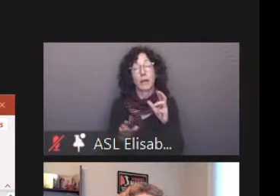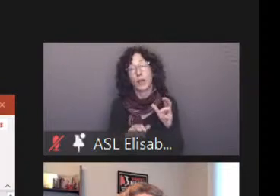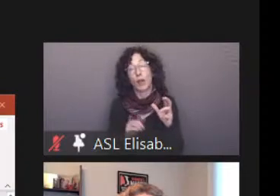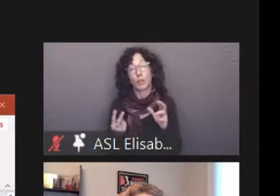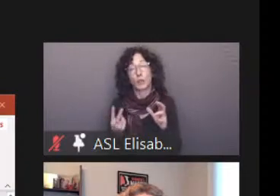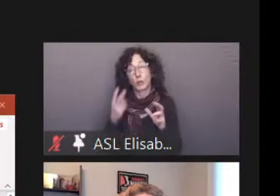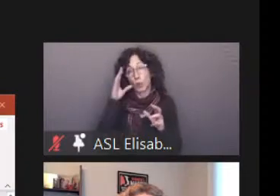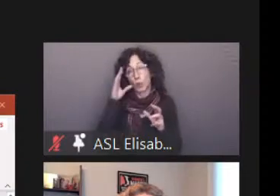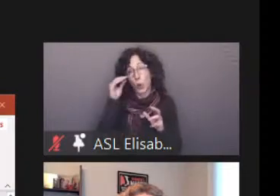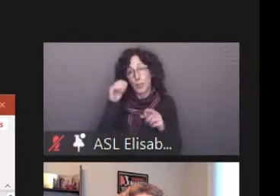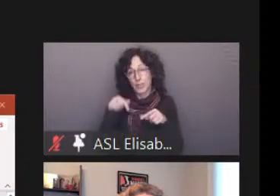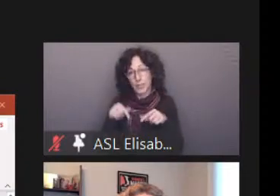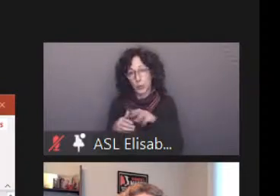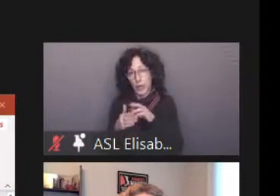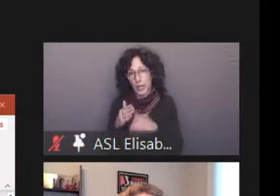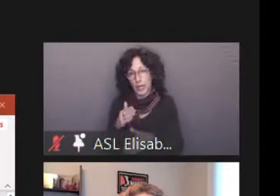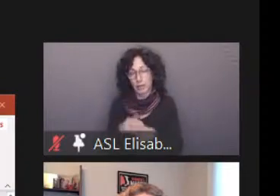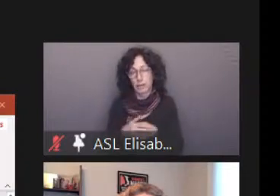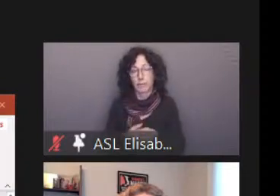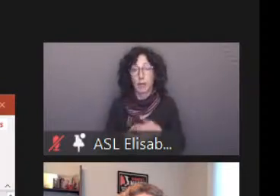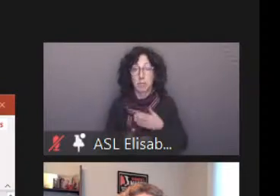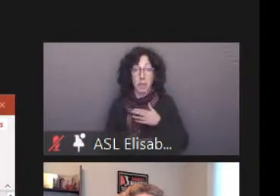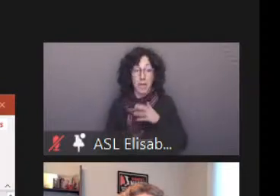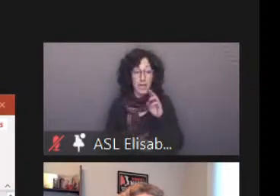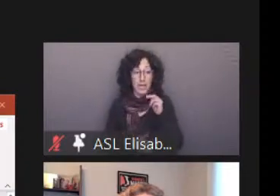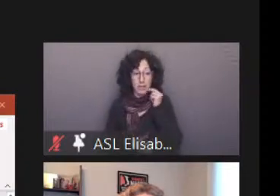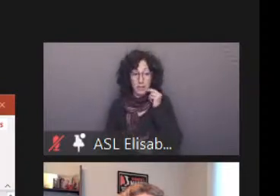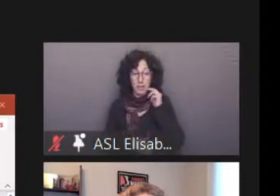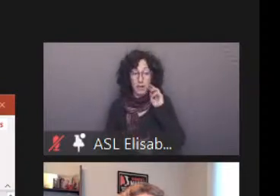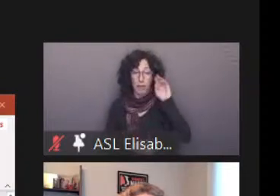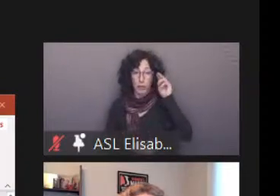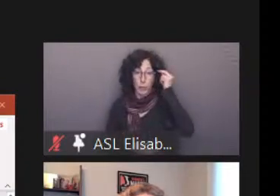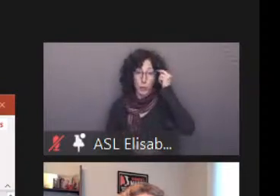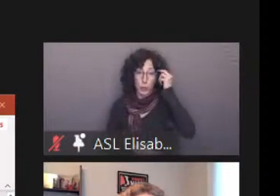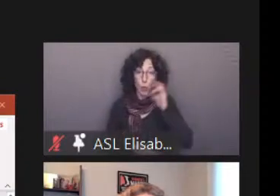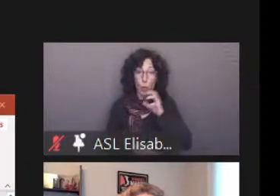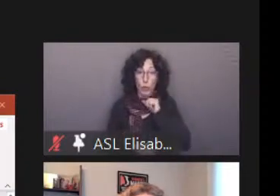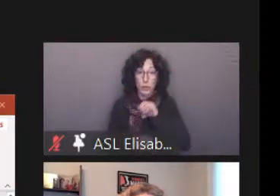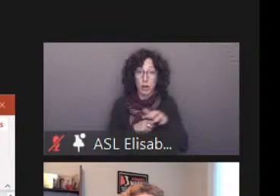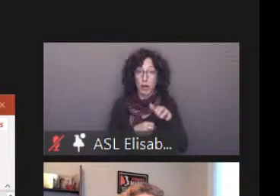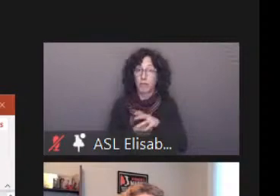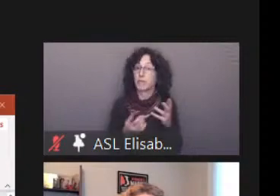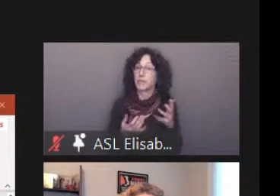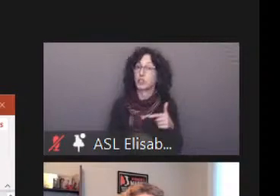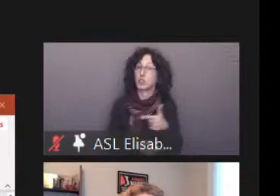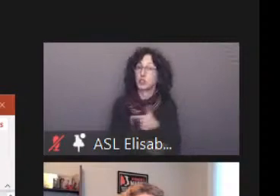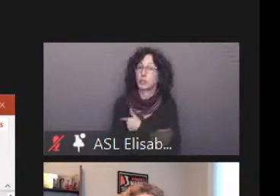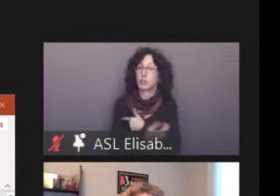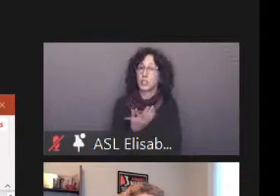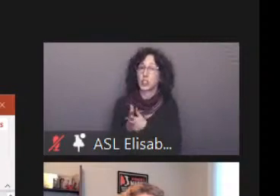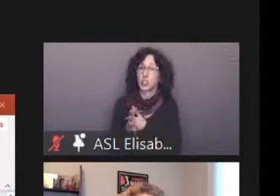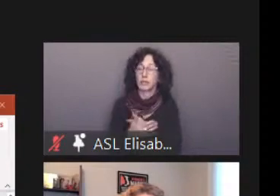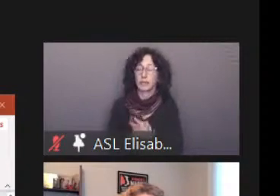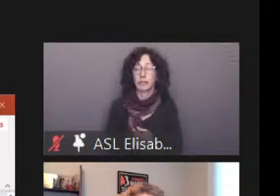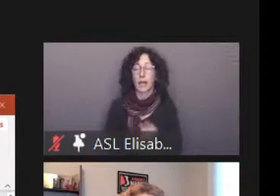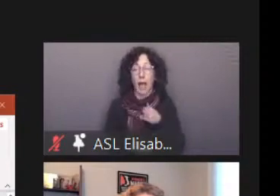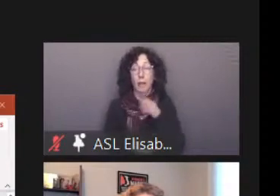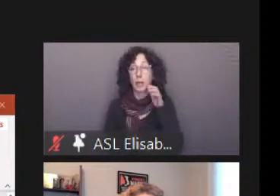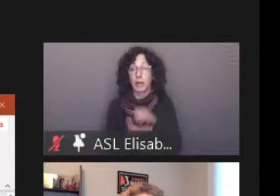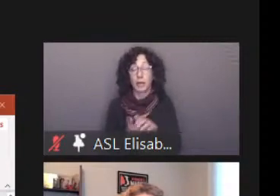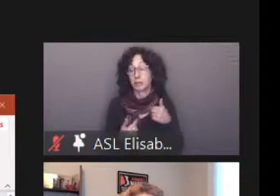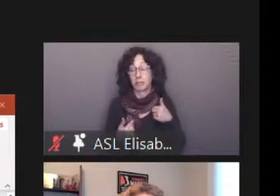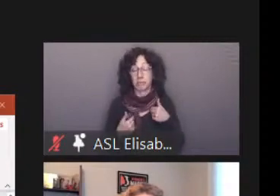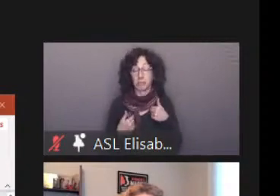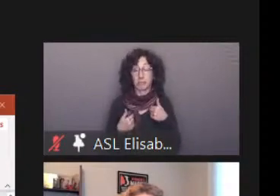weekend. My nieces and nephew who are old enough, they've received the vaccine. I believe I would have